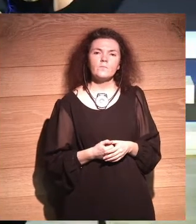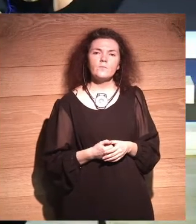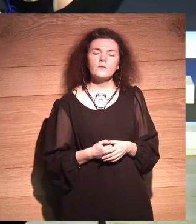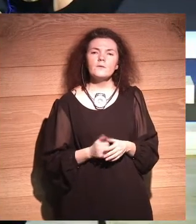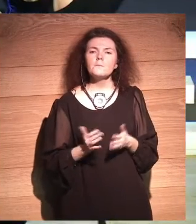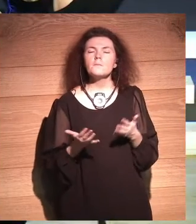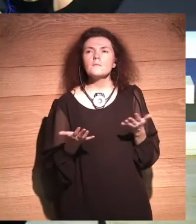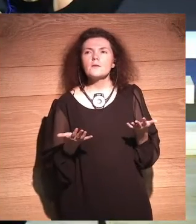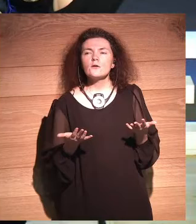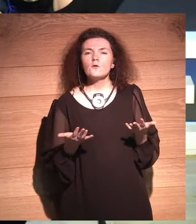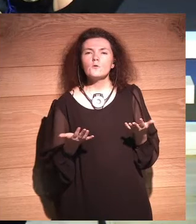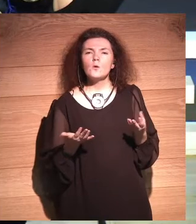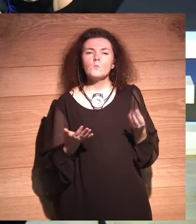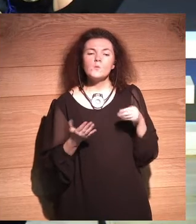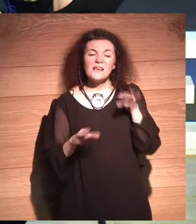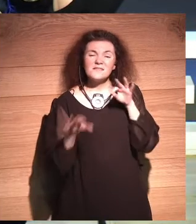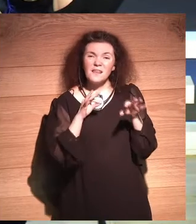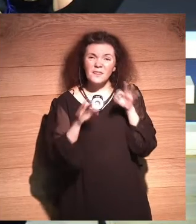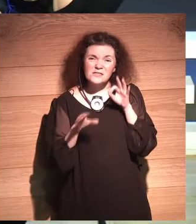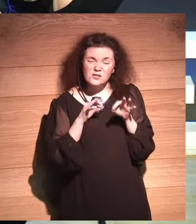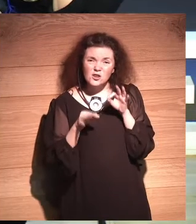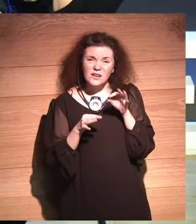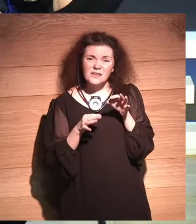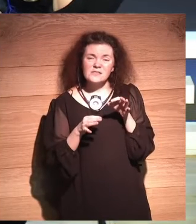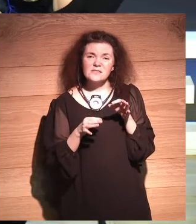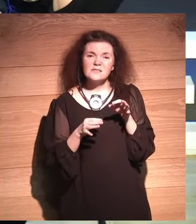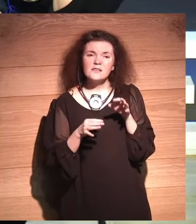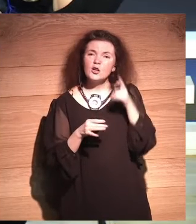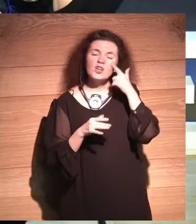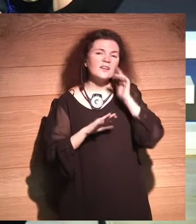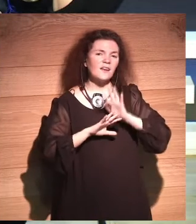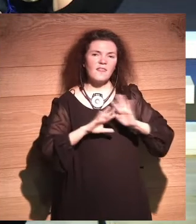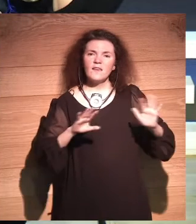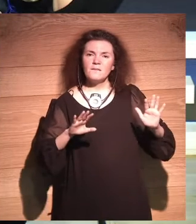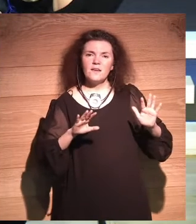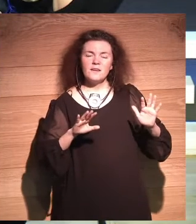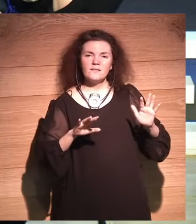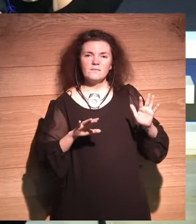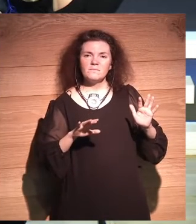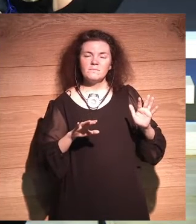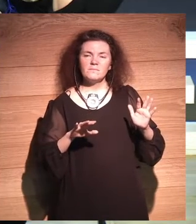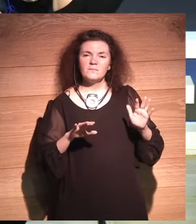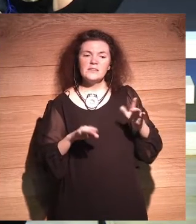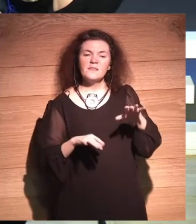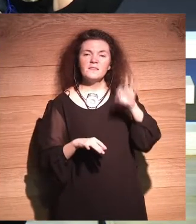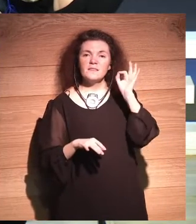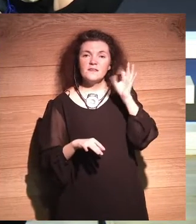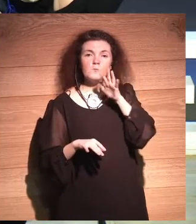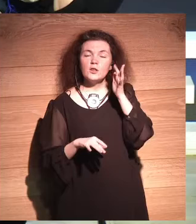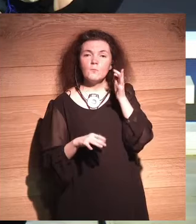impacted by this, and an interest is raised in this level, in these cases. But many of the decisions that are made do not